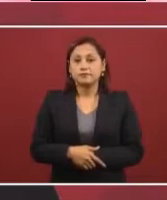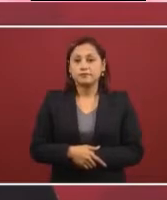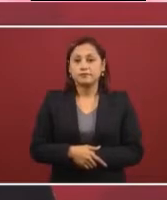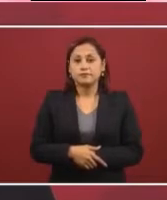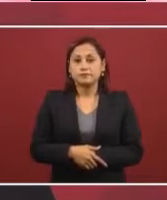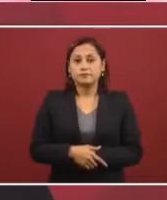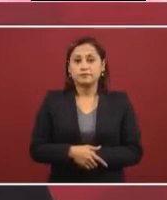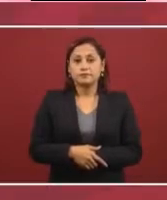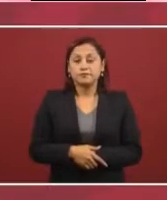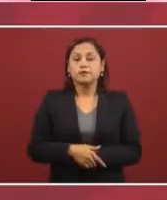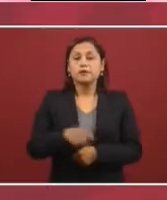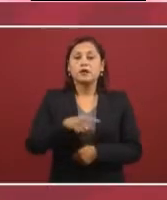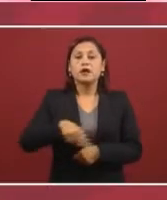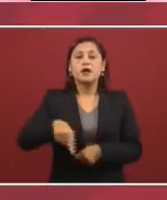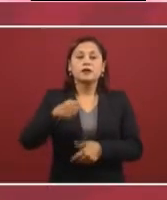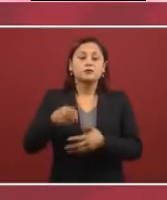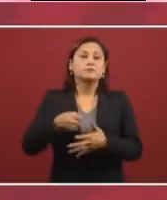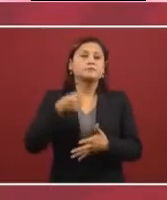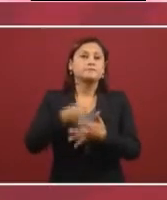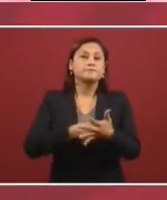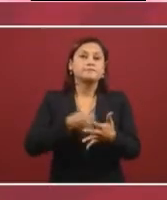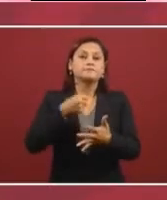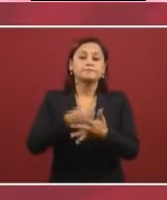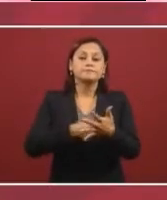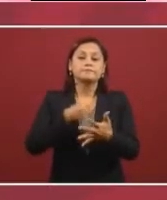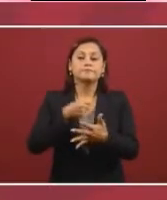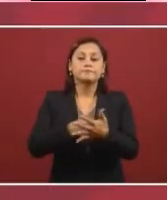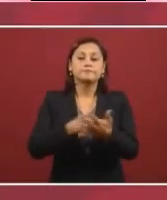demand that they halt